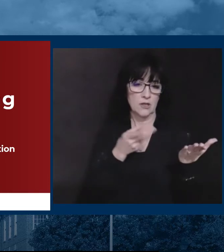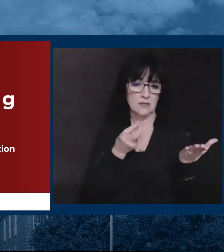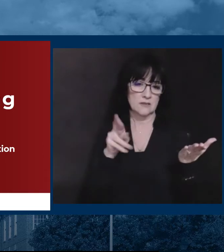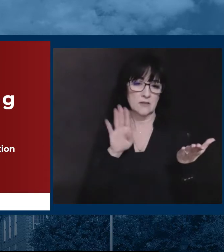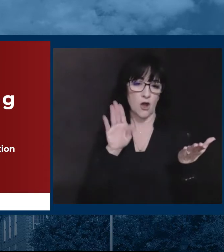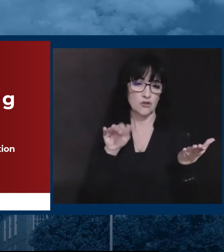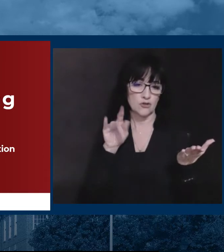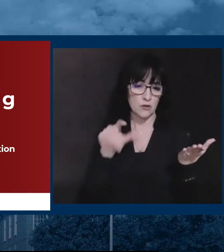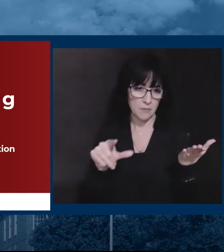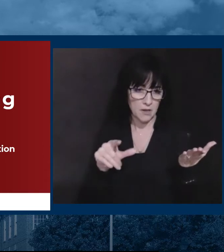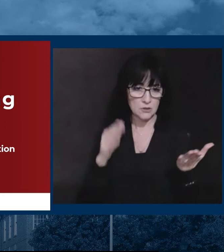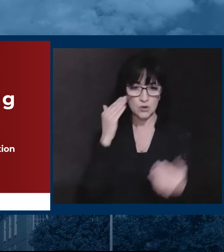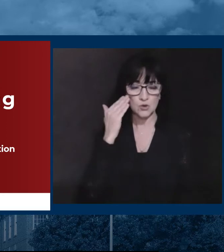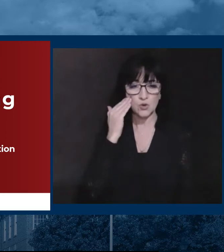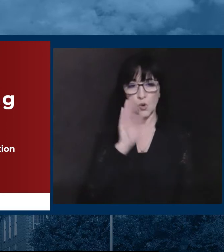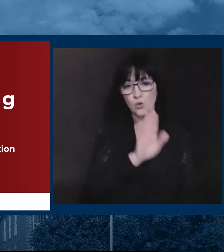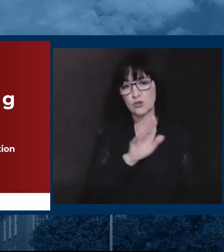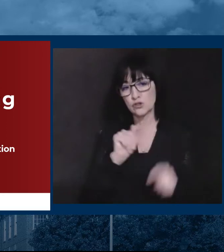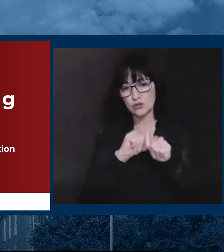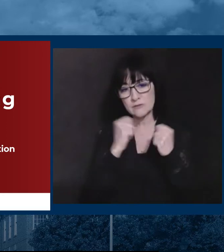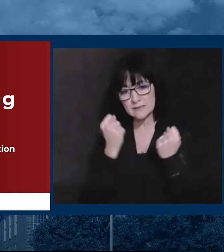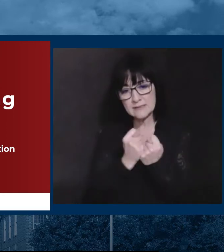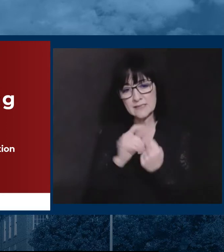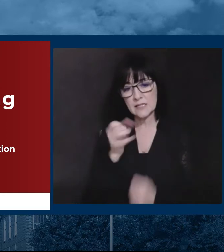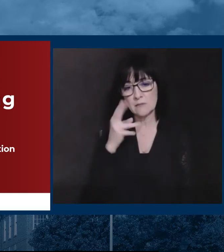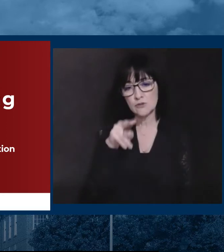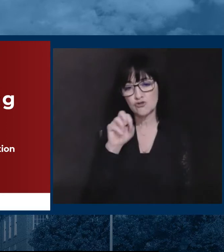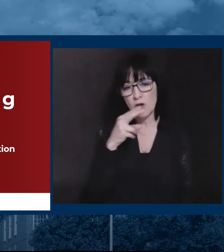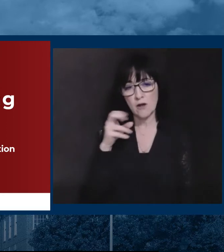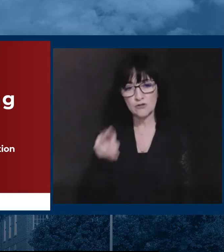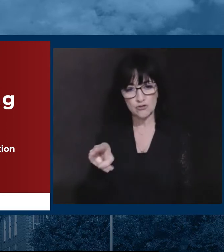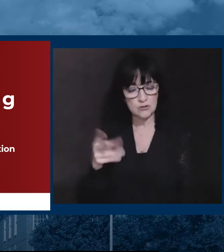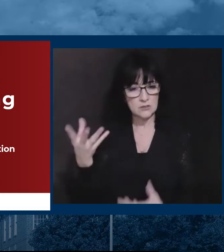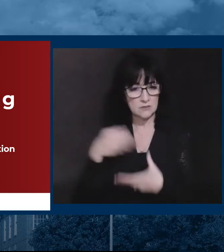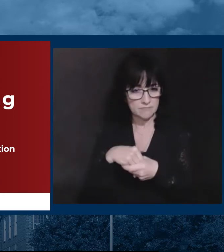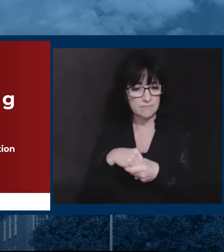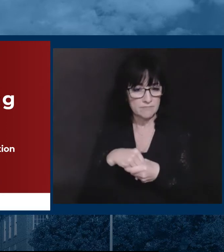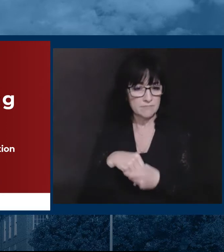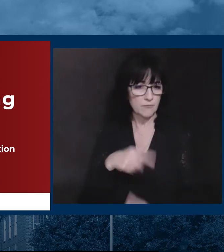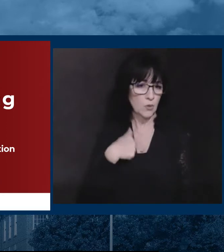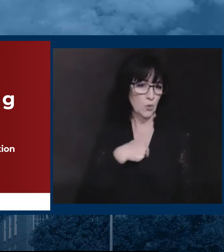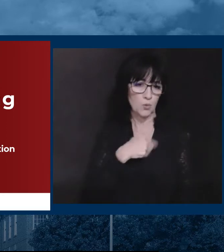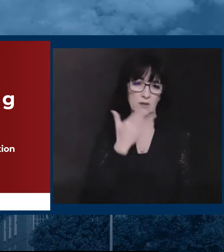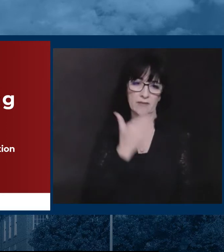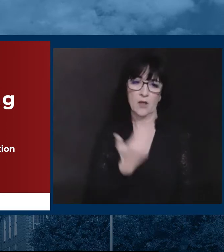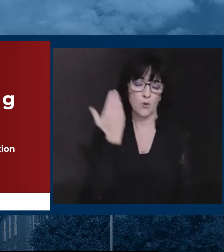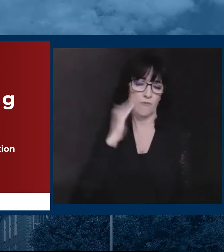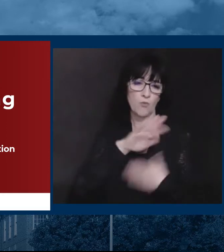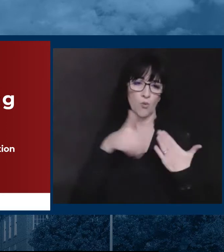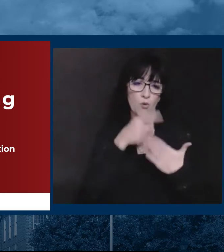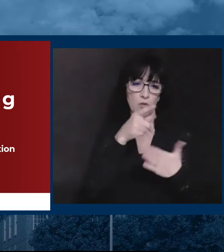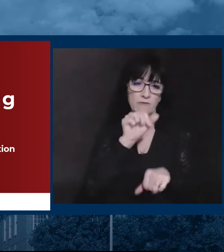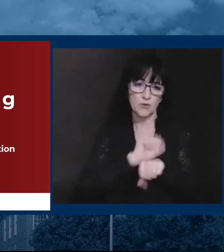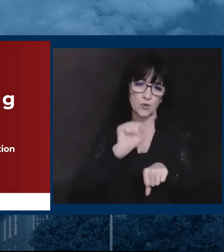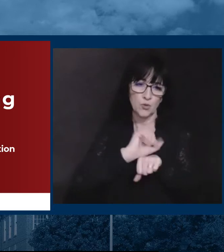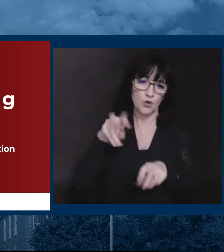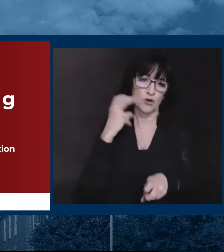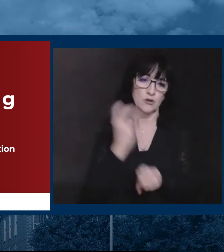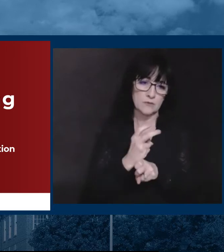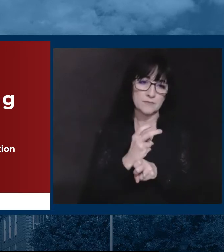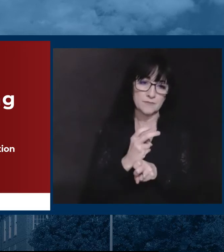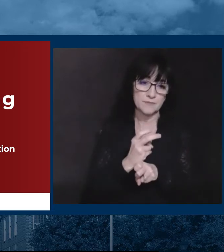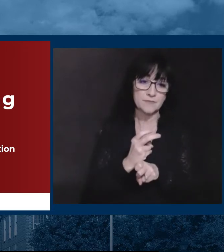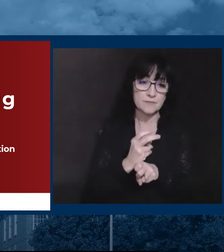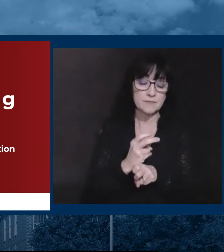and really pushing on this very important objective. Thank you, Governor. As the governor mentioned, we had